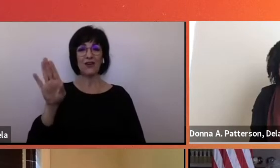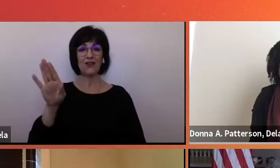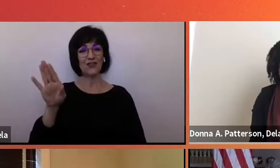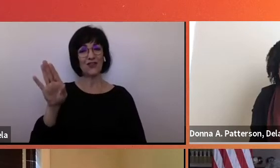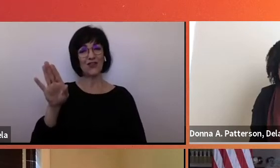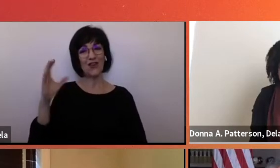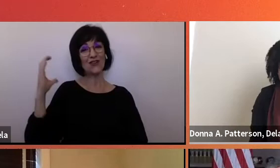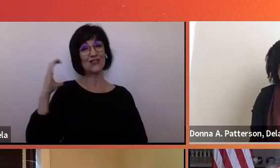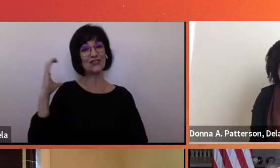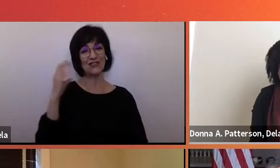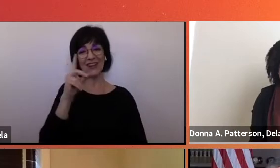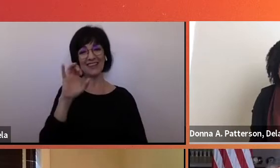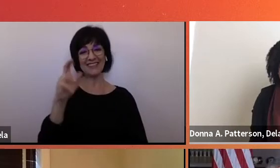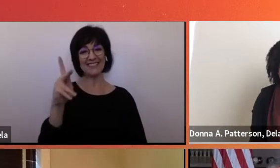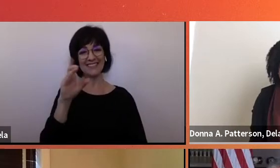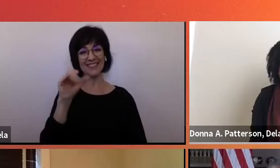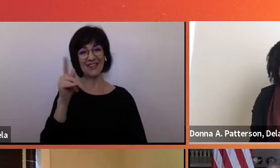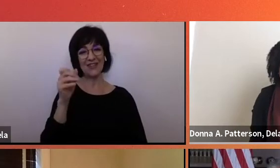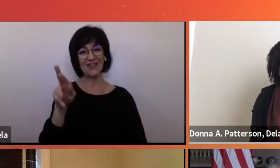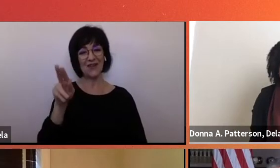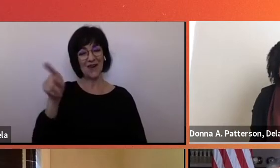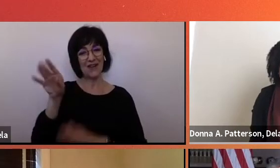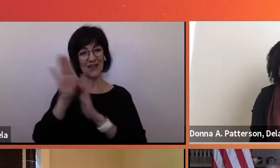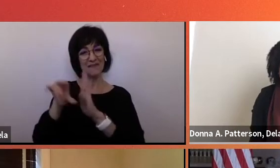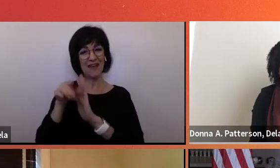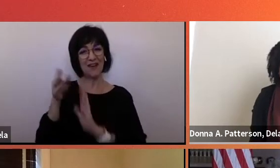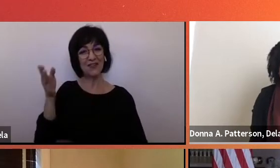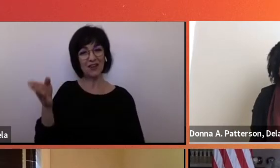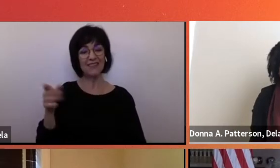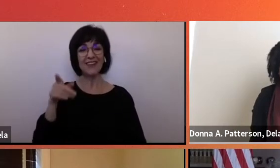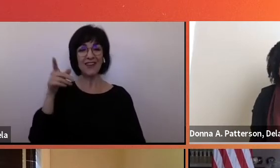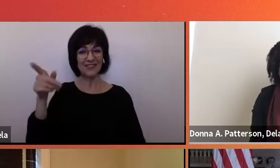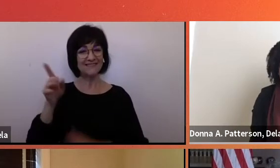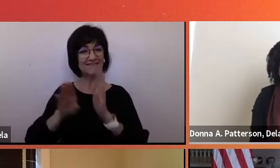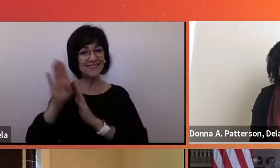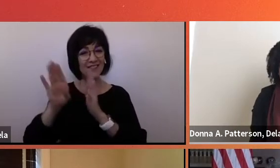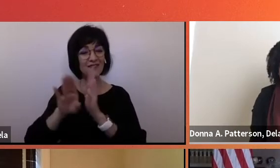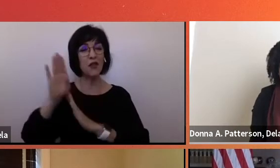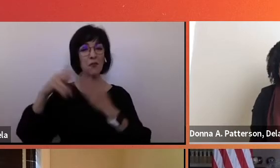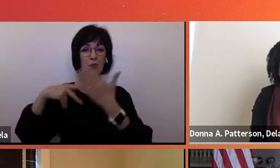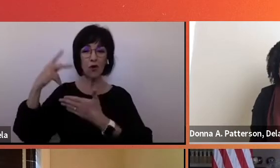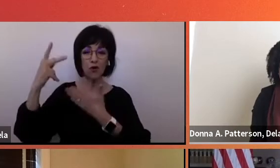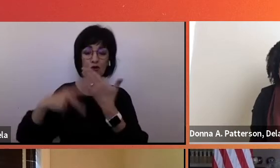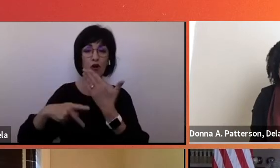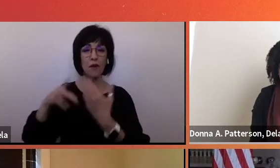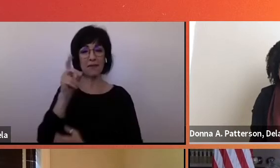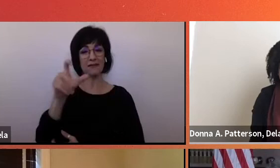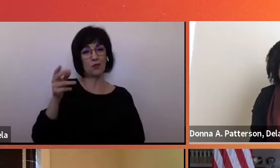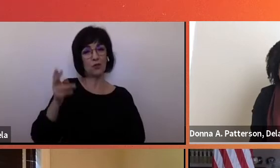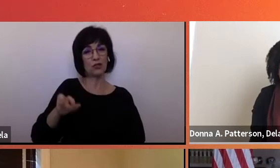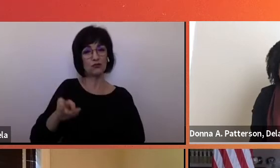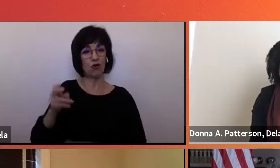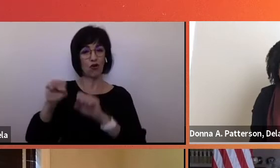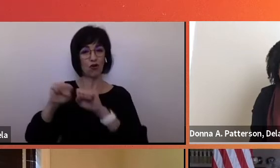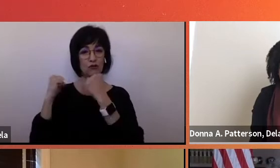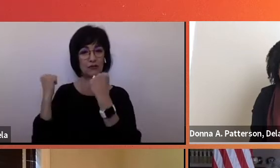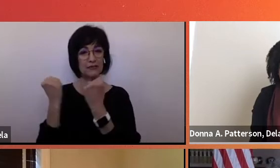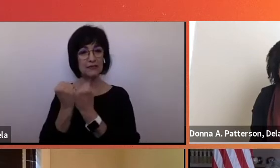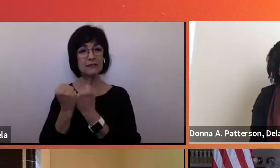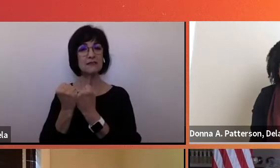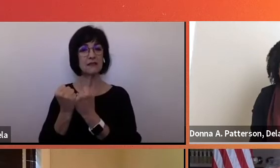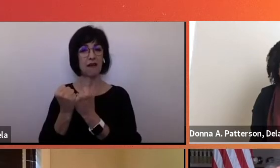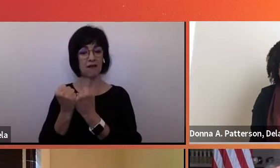to create an educational programming working with the Delaware Historical Society, as you currently